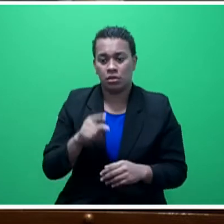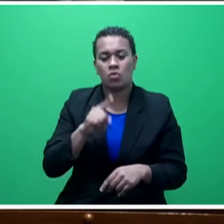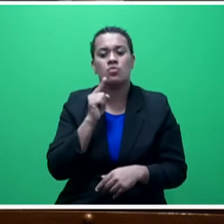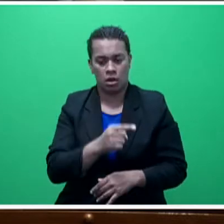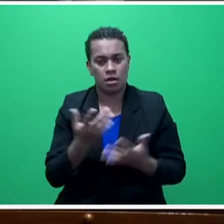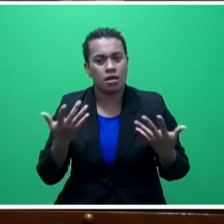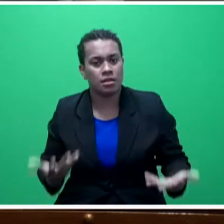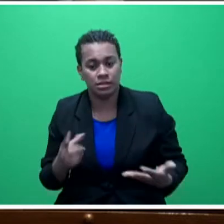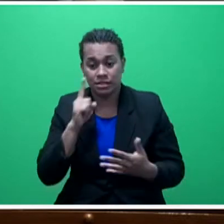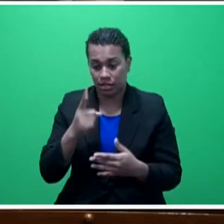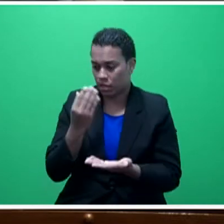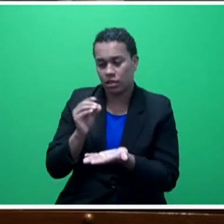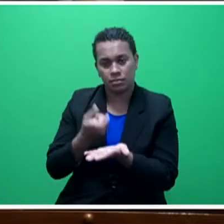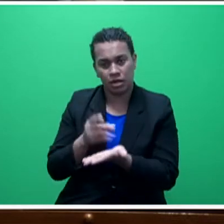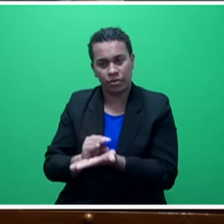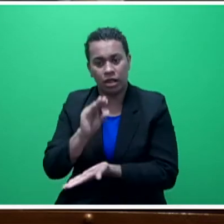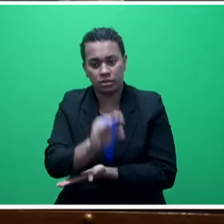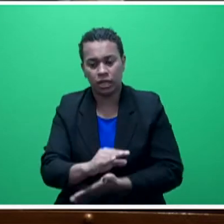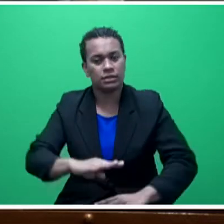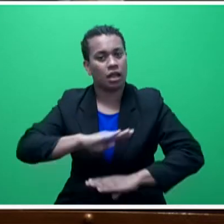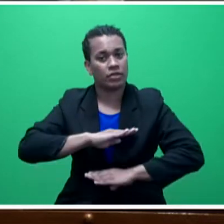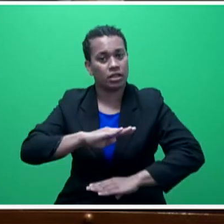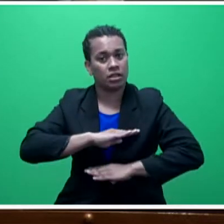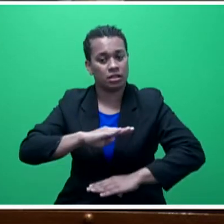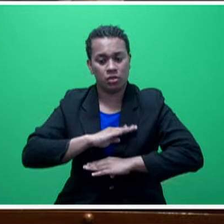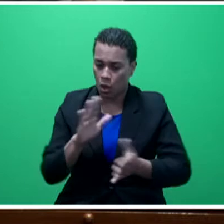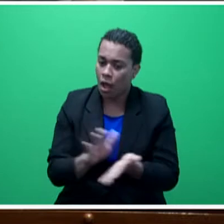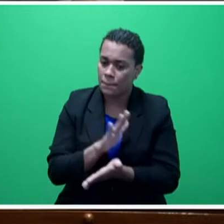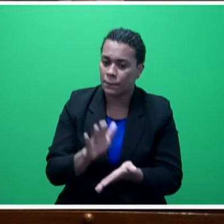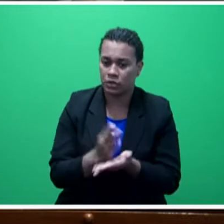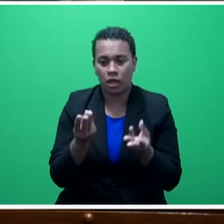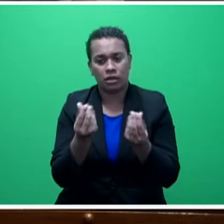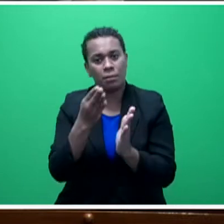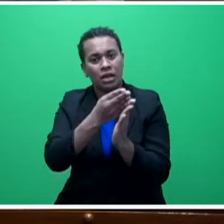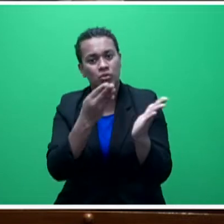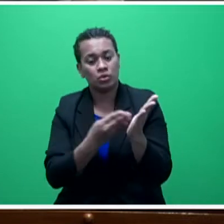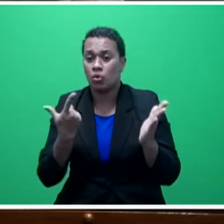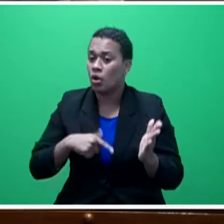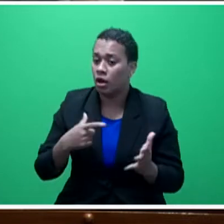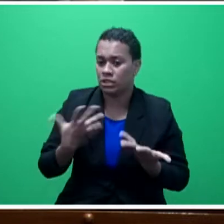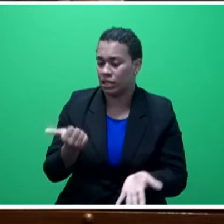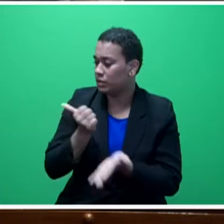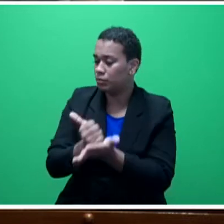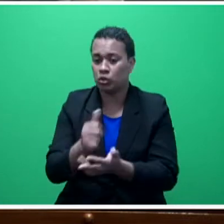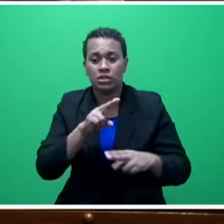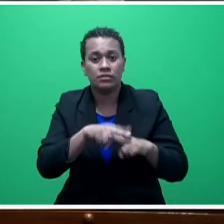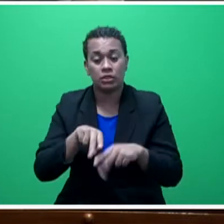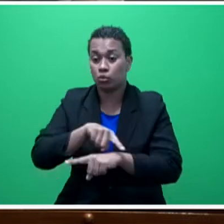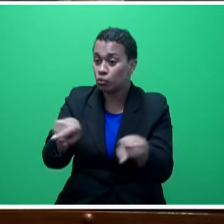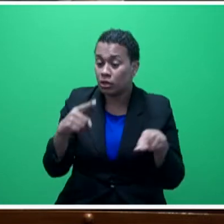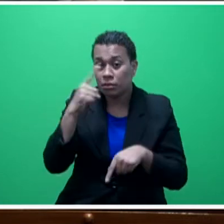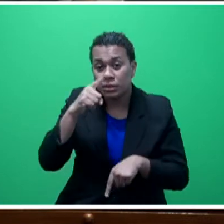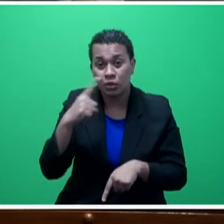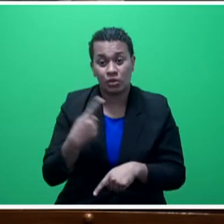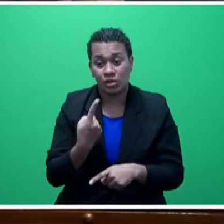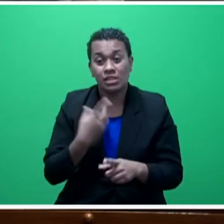Overall, we are very satisfied with the budget allocated to support the needs and development of Fijians living with disabilities,